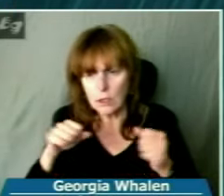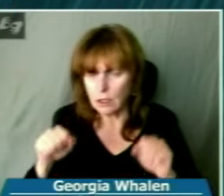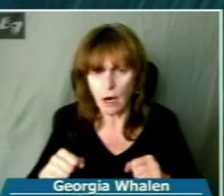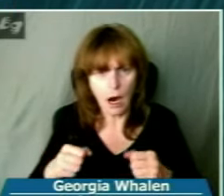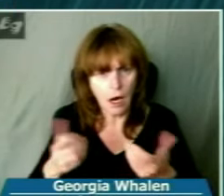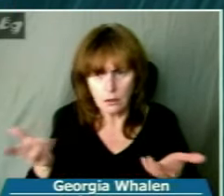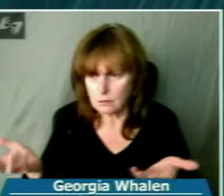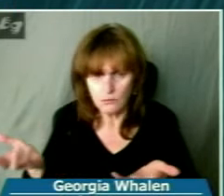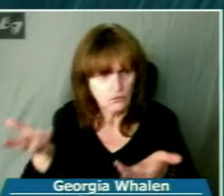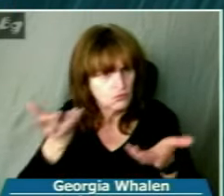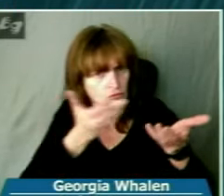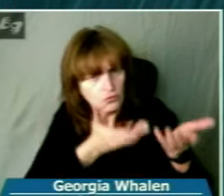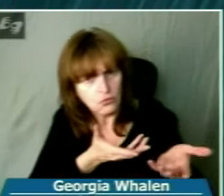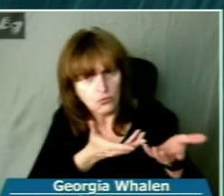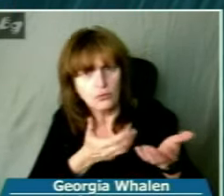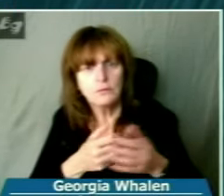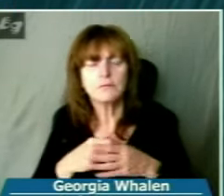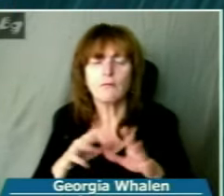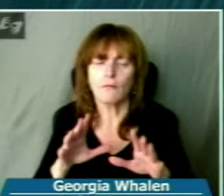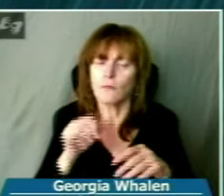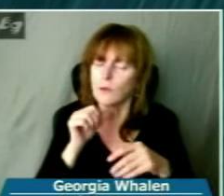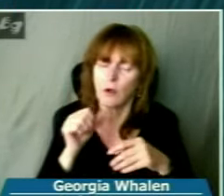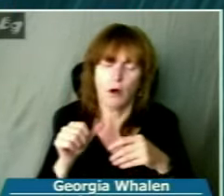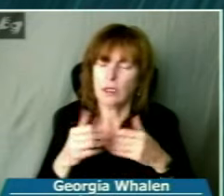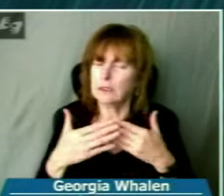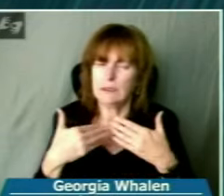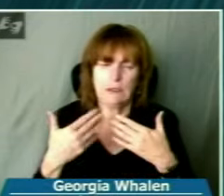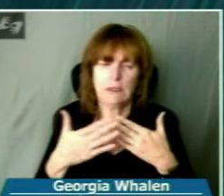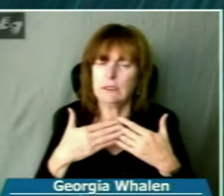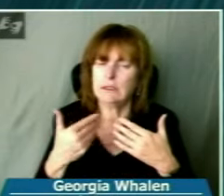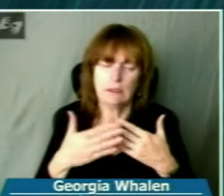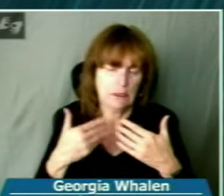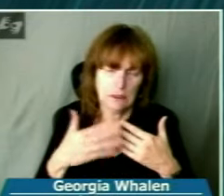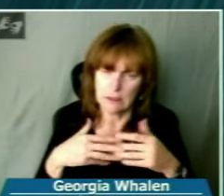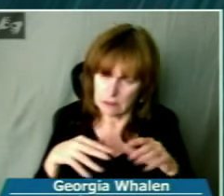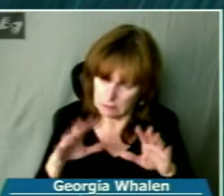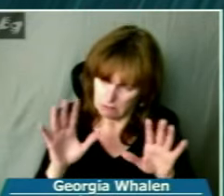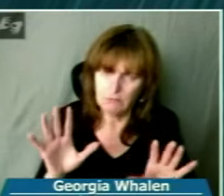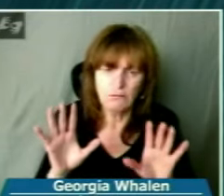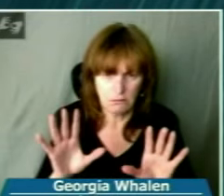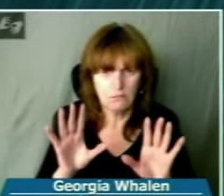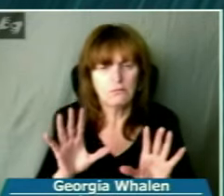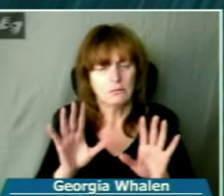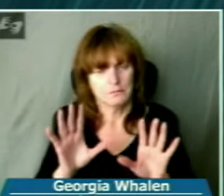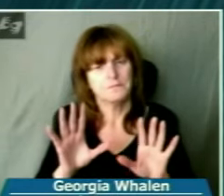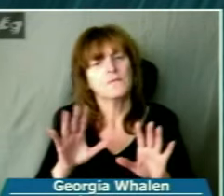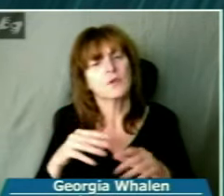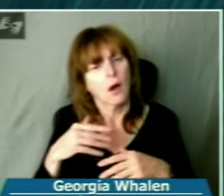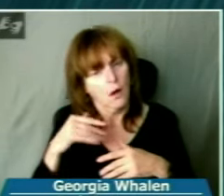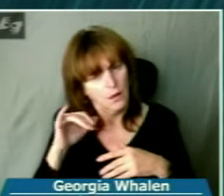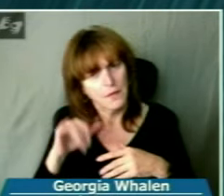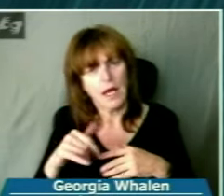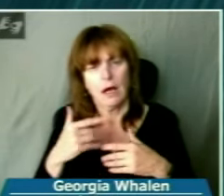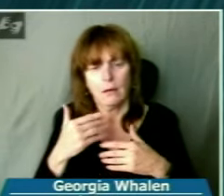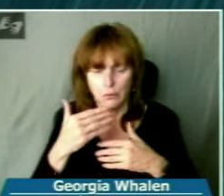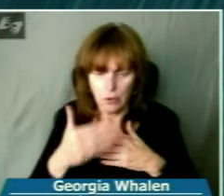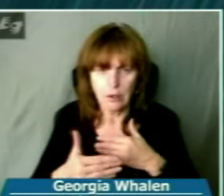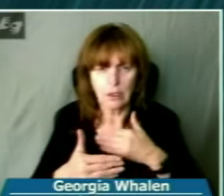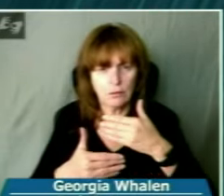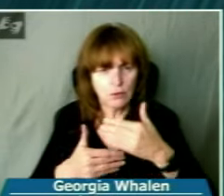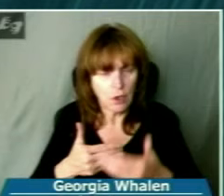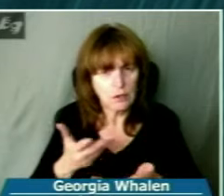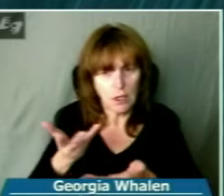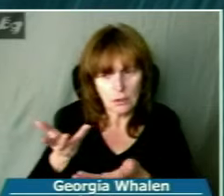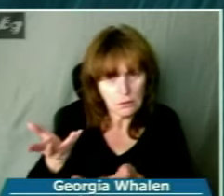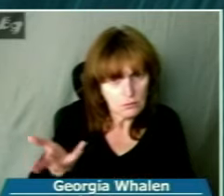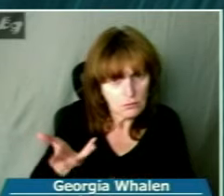going to be easy either, as we've been talking about, that this is going to be an ongoing issue for us.